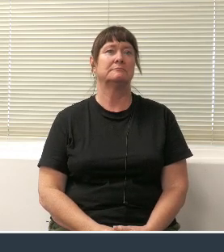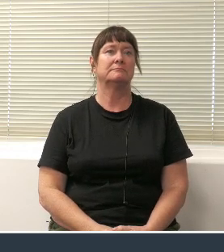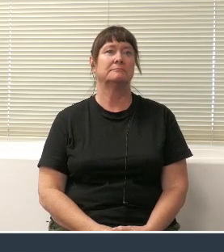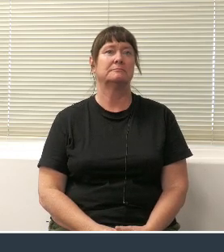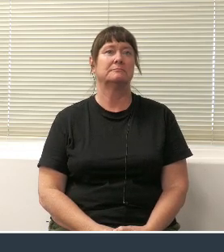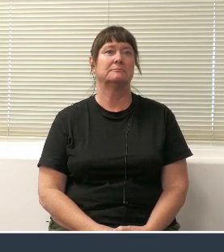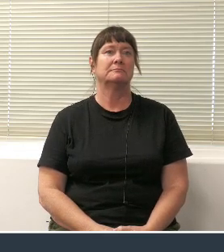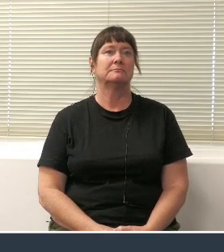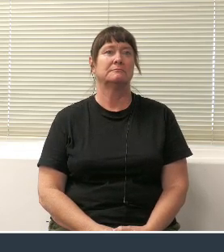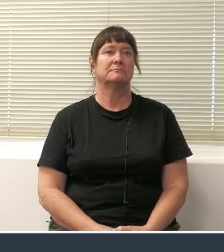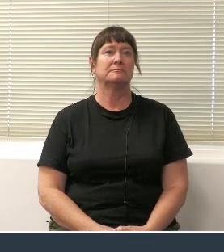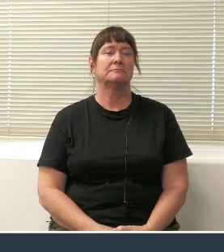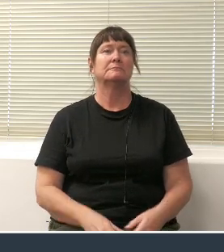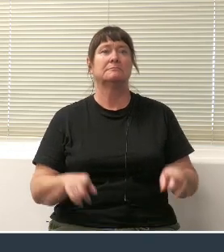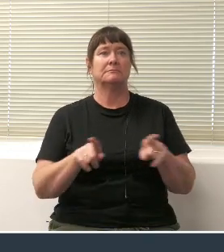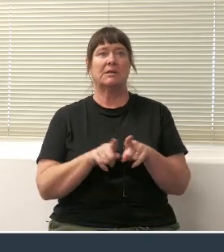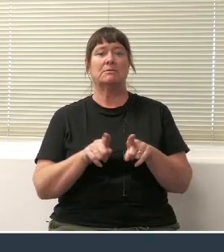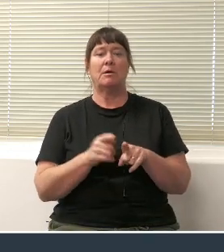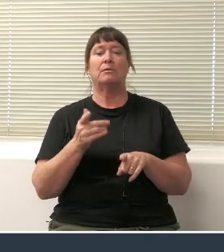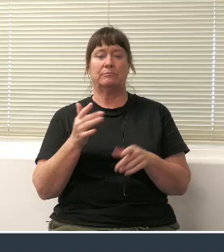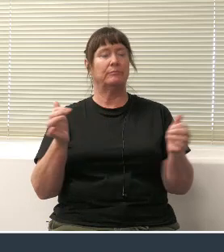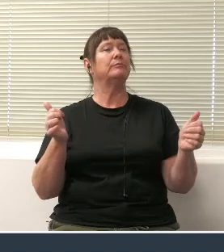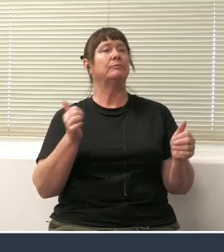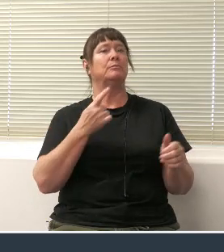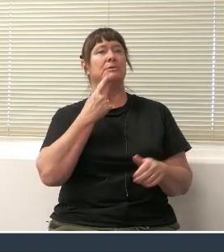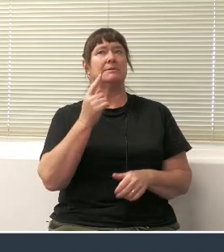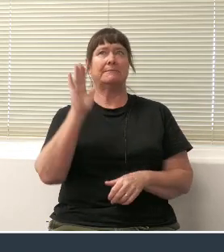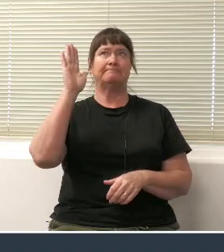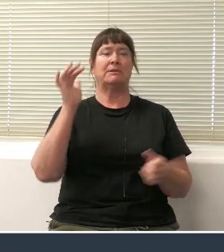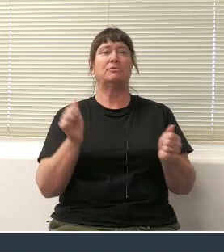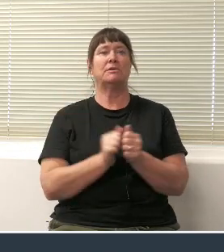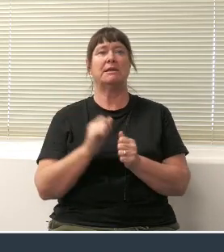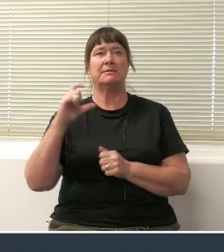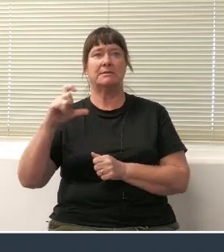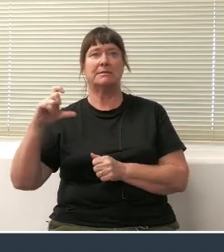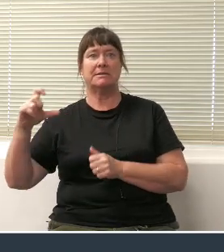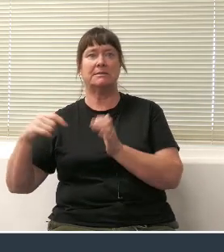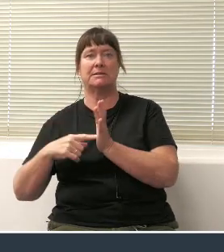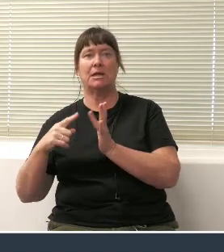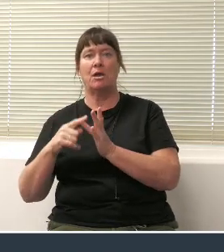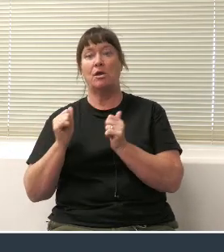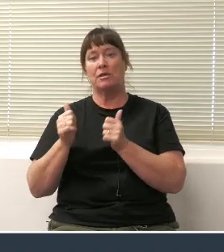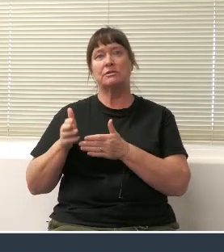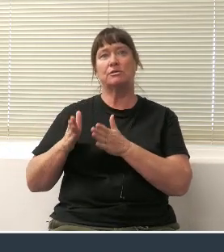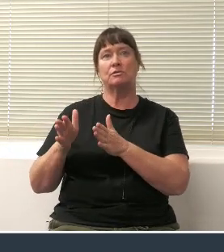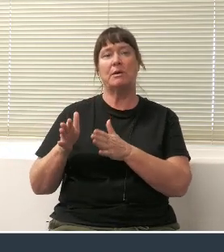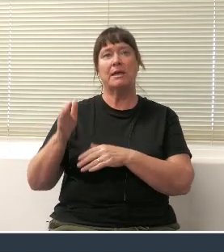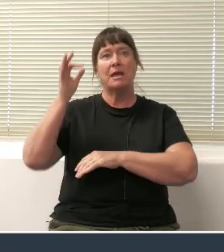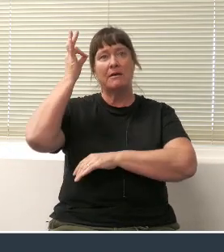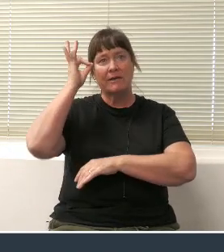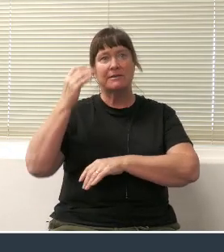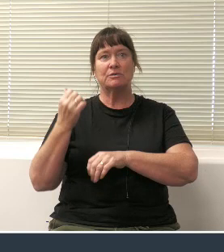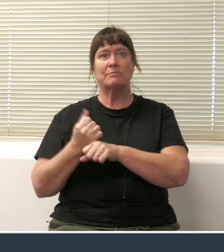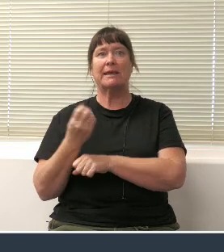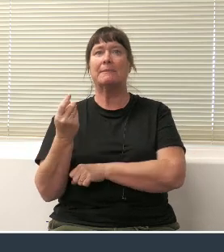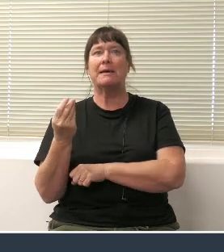Yes, through Madam Mayor, I would also like to speak in favour of a CCTO. I think it's a great way of council actually making some